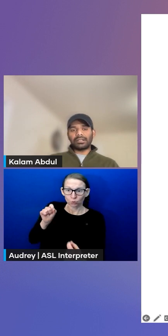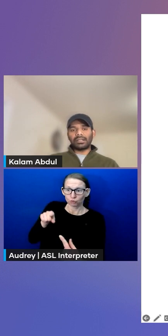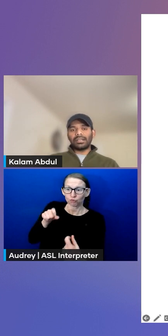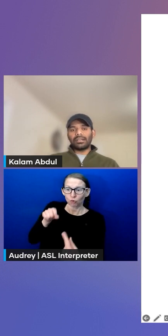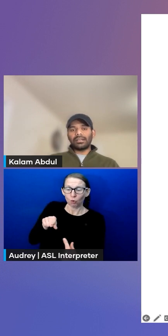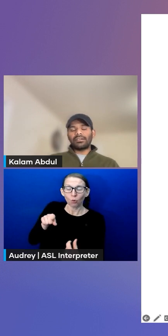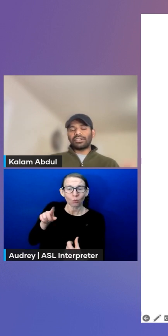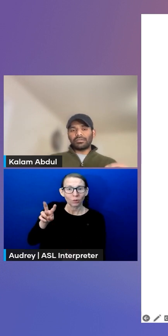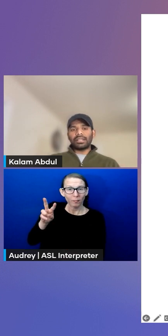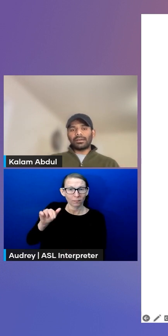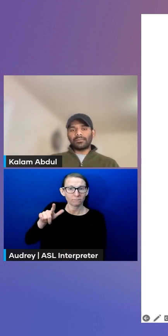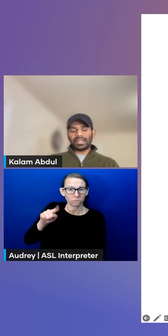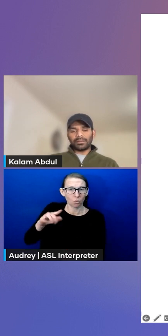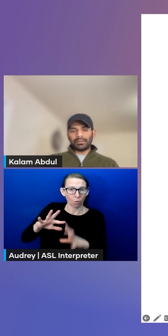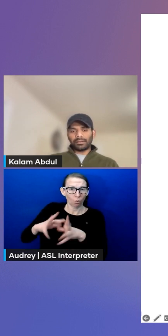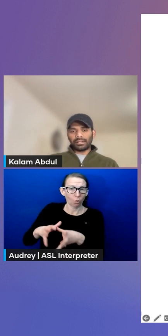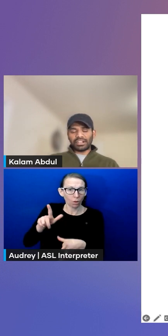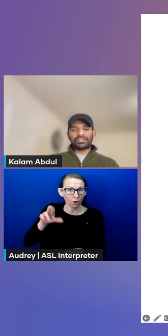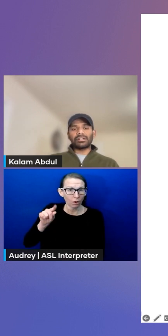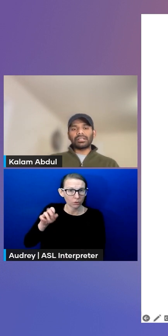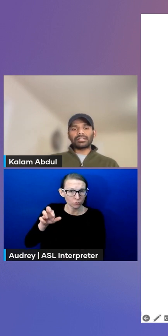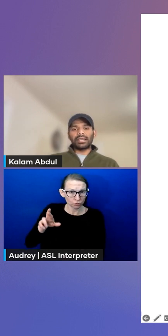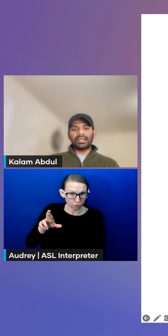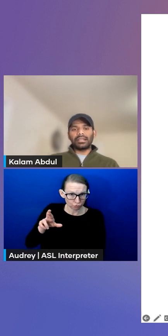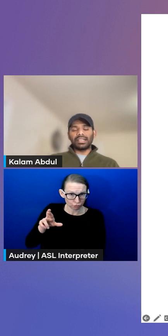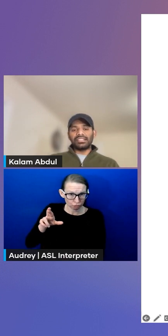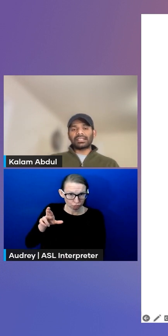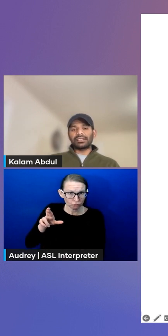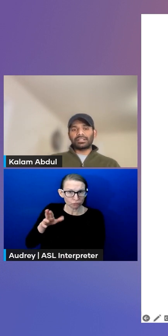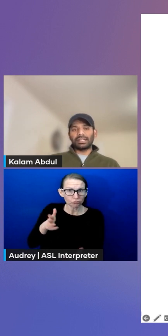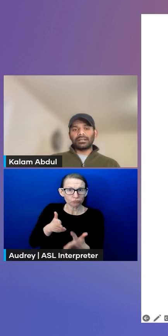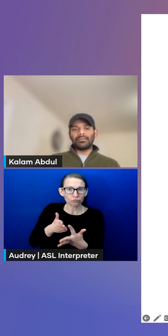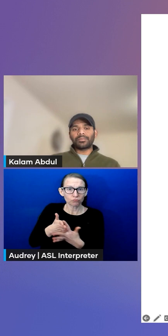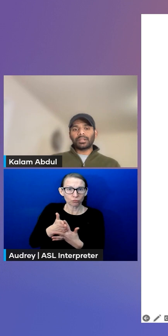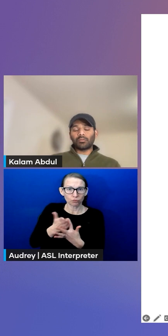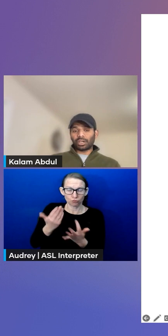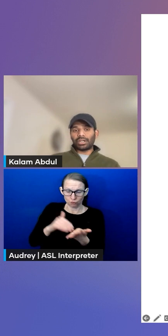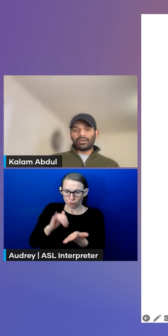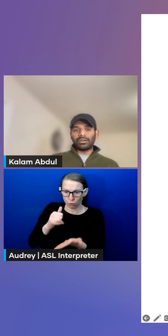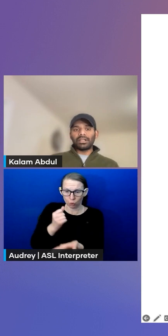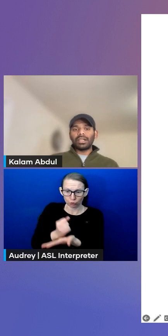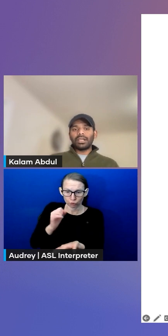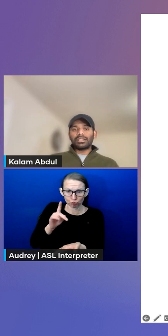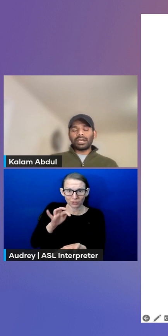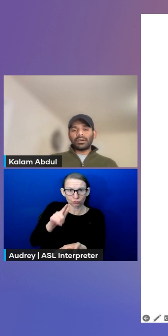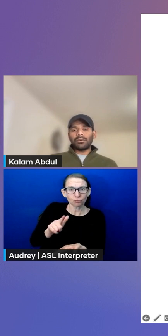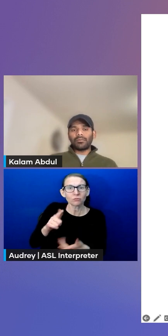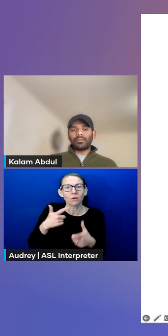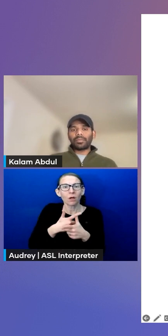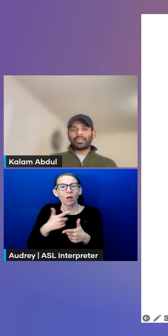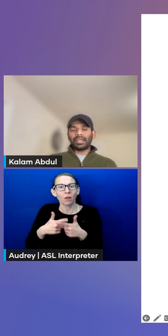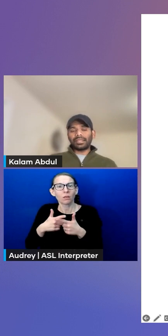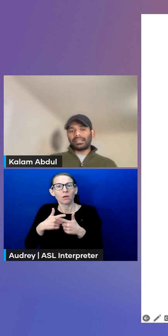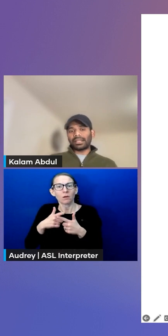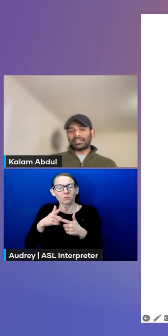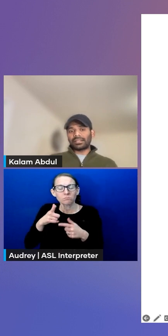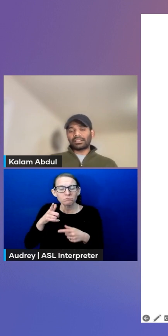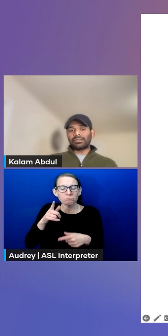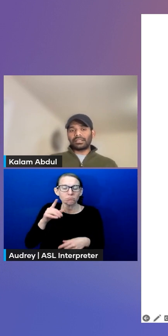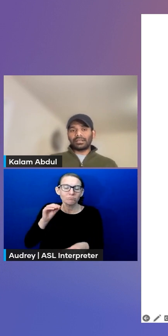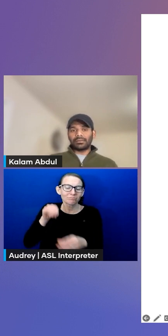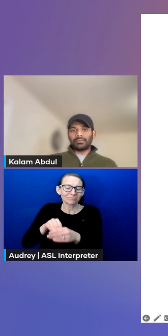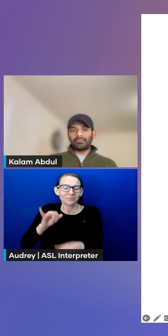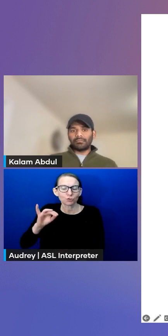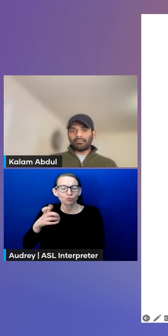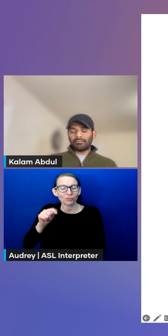cluster, retrieve the credentials, and inject into the worker node. So, and they can get